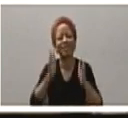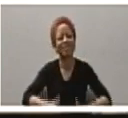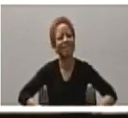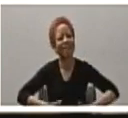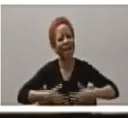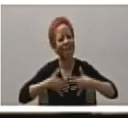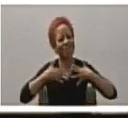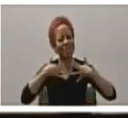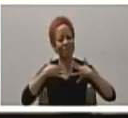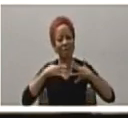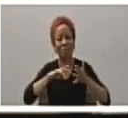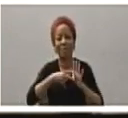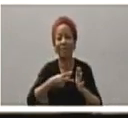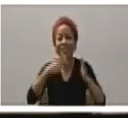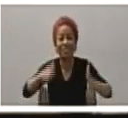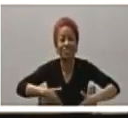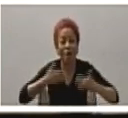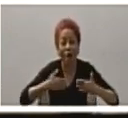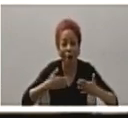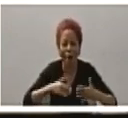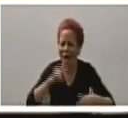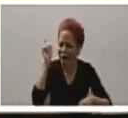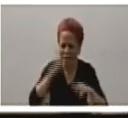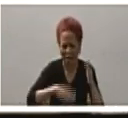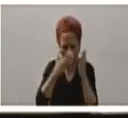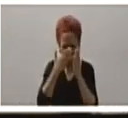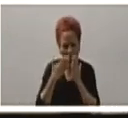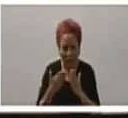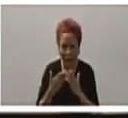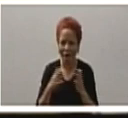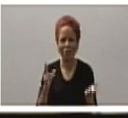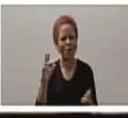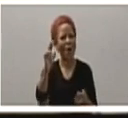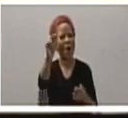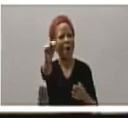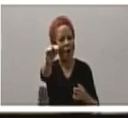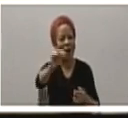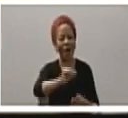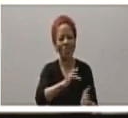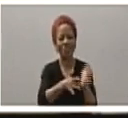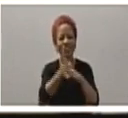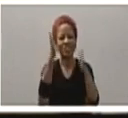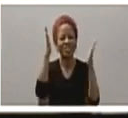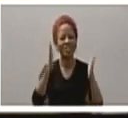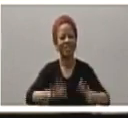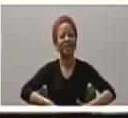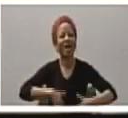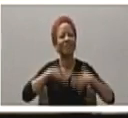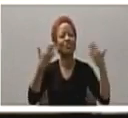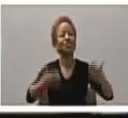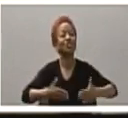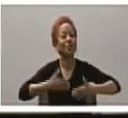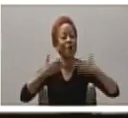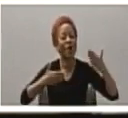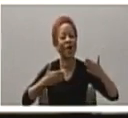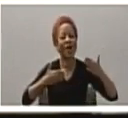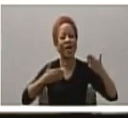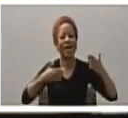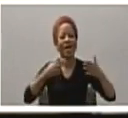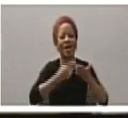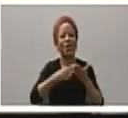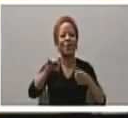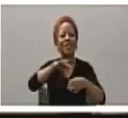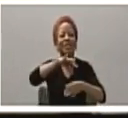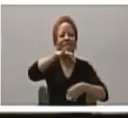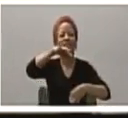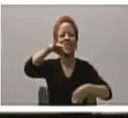in the Holy Spirit. The necessary fruit of communion with Christ,